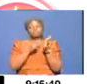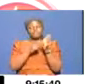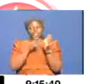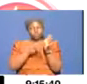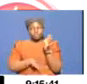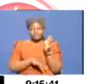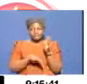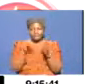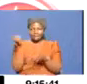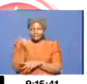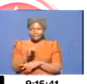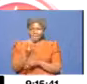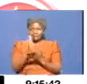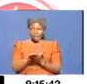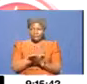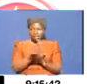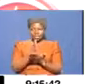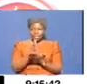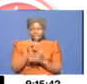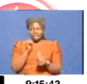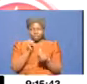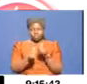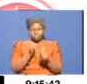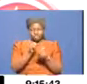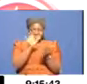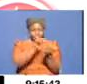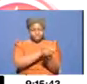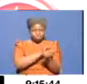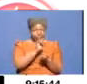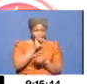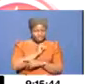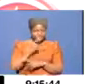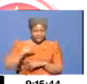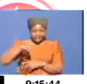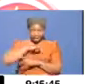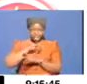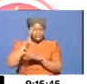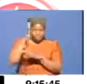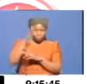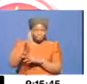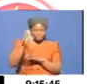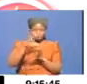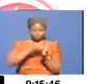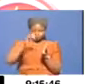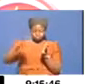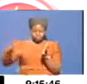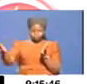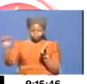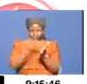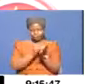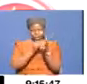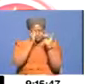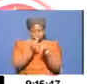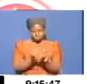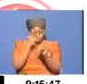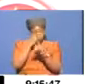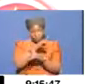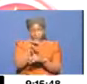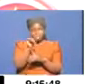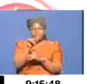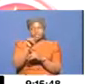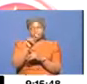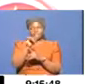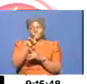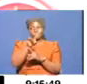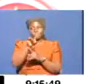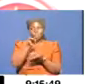any part that is damaged, we are going to replace it for you. And this is a value added on. You are not